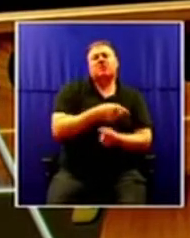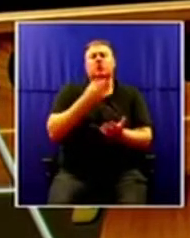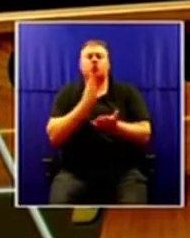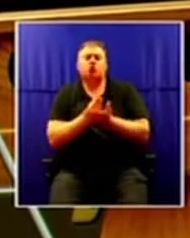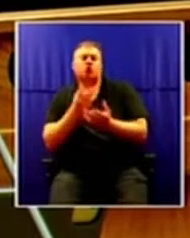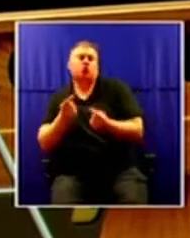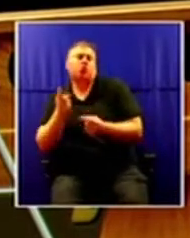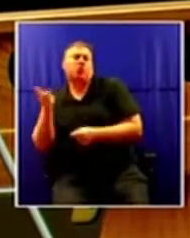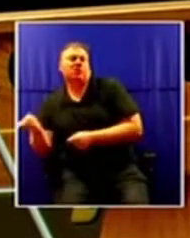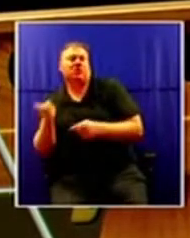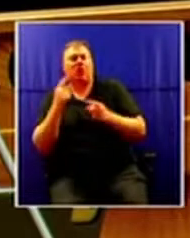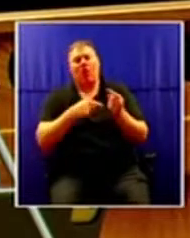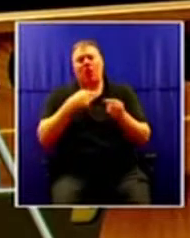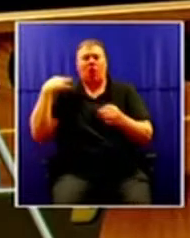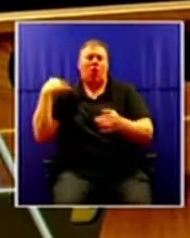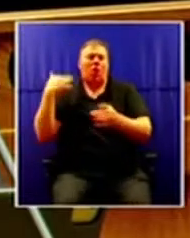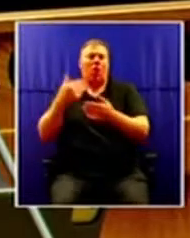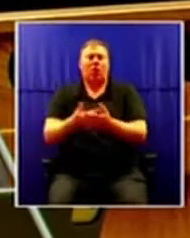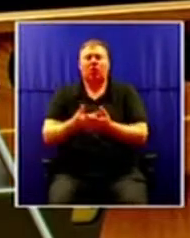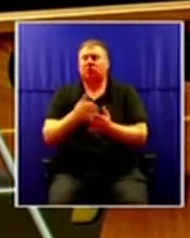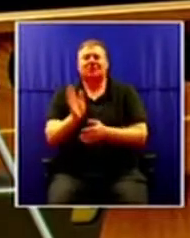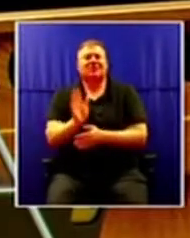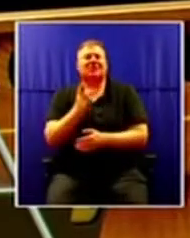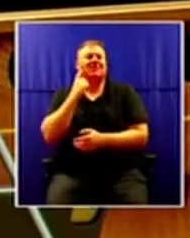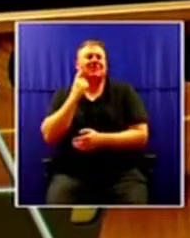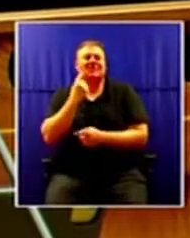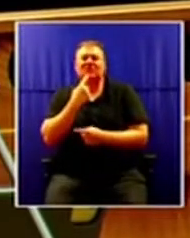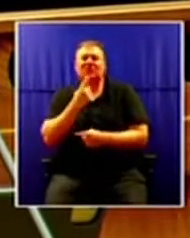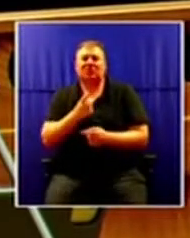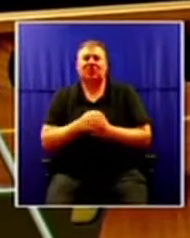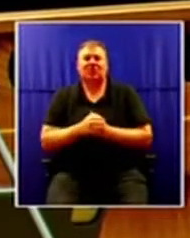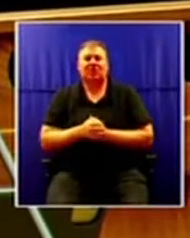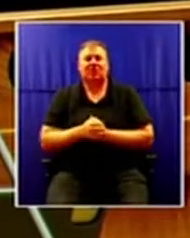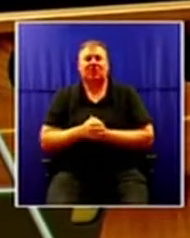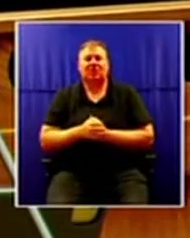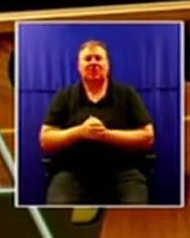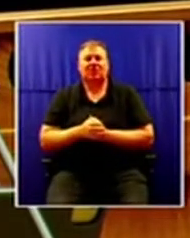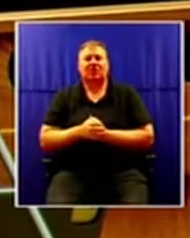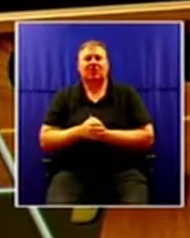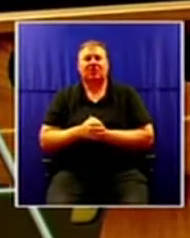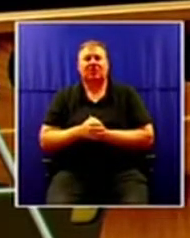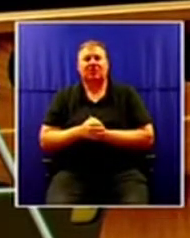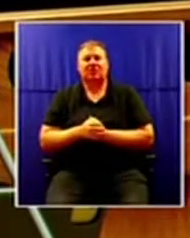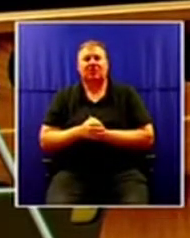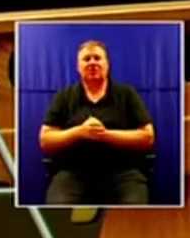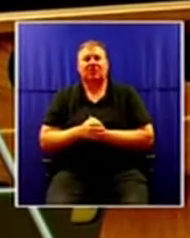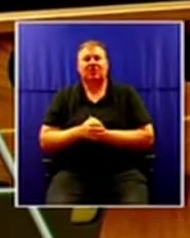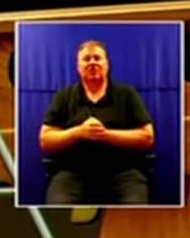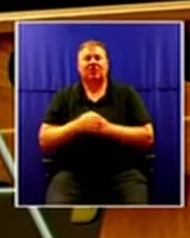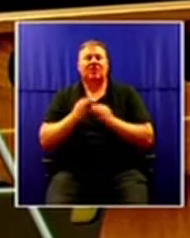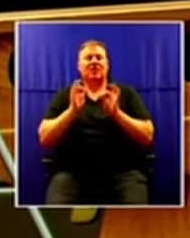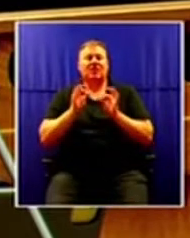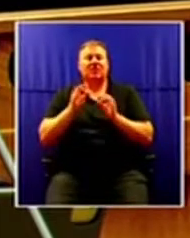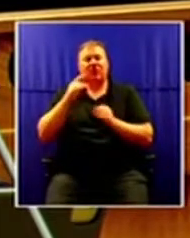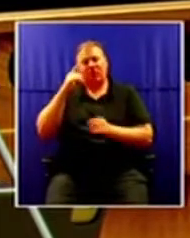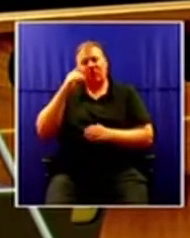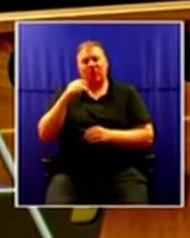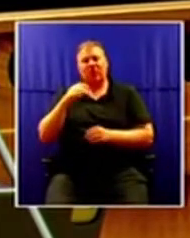To quote Homer, even a fool may be wise after the event.